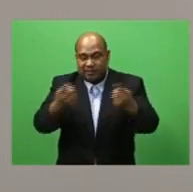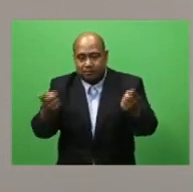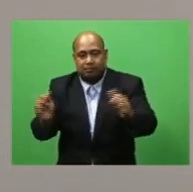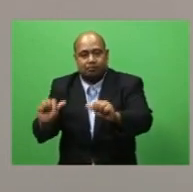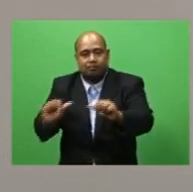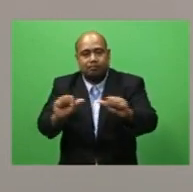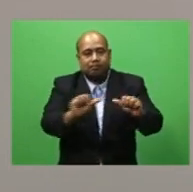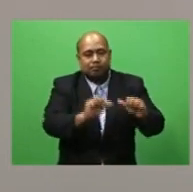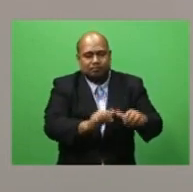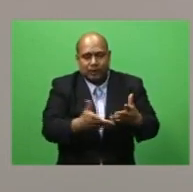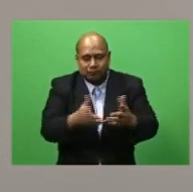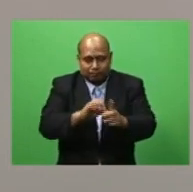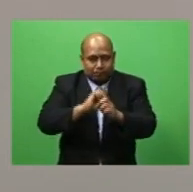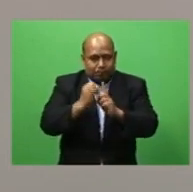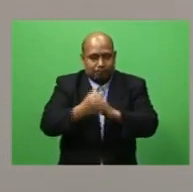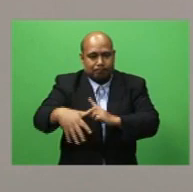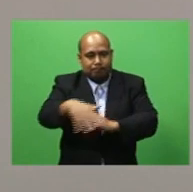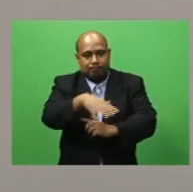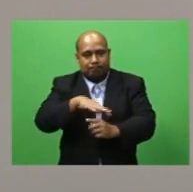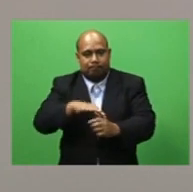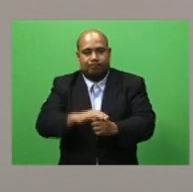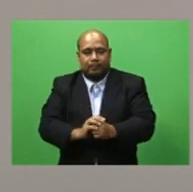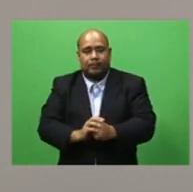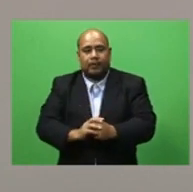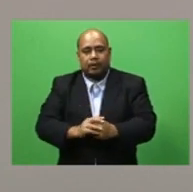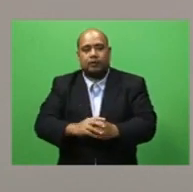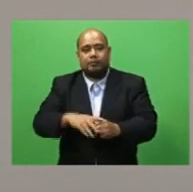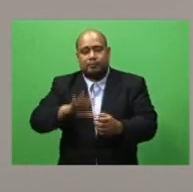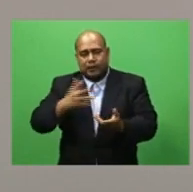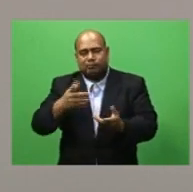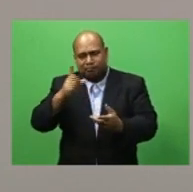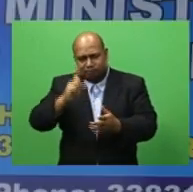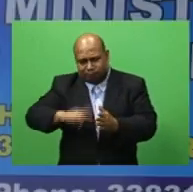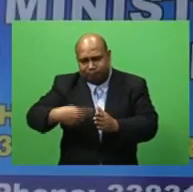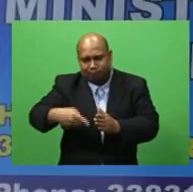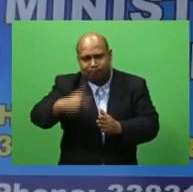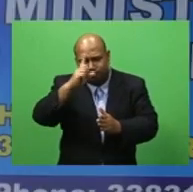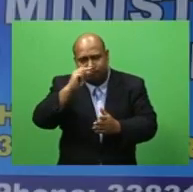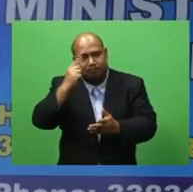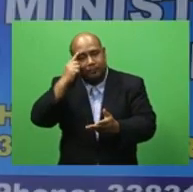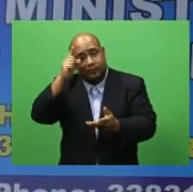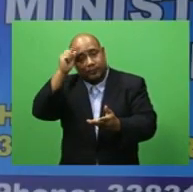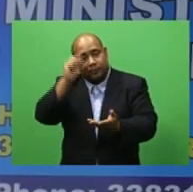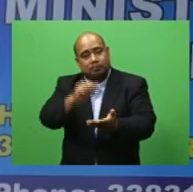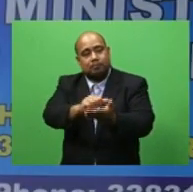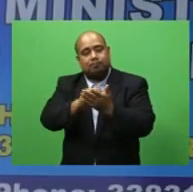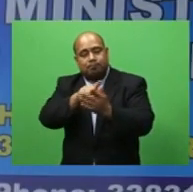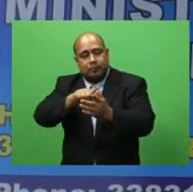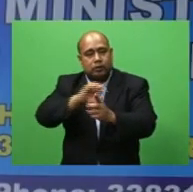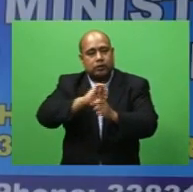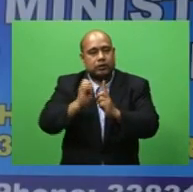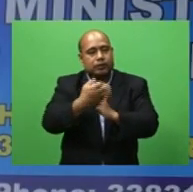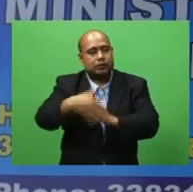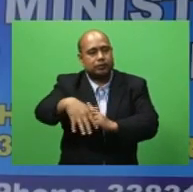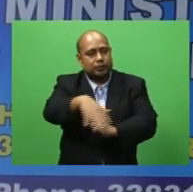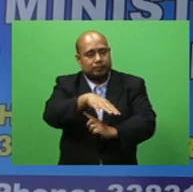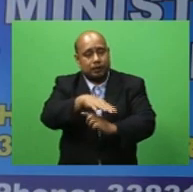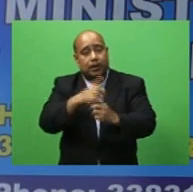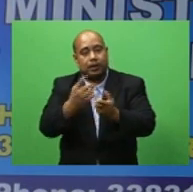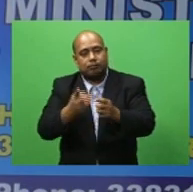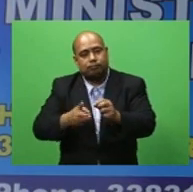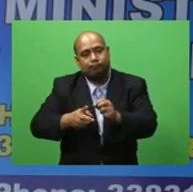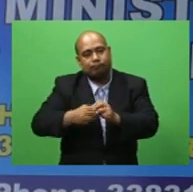help us maintain the pristine Fijian environment that we are all so proud of. The ministry recently launched its 5-year action